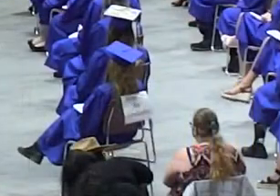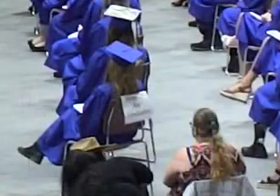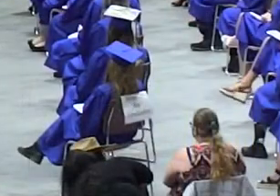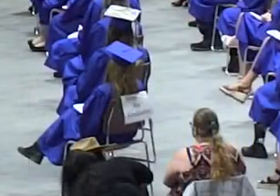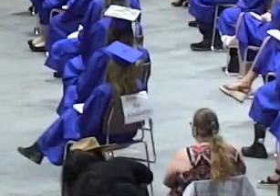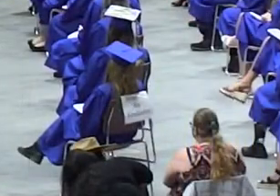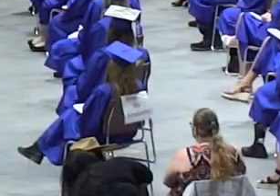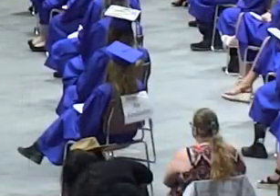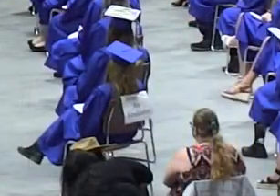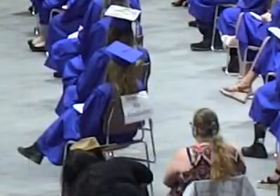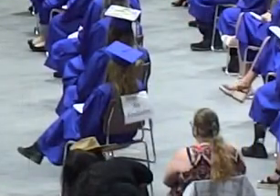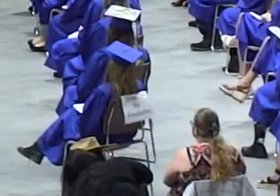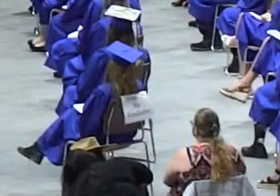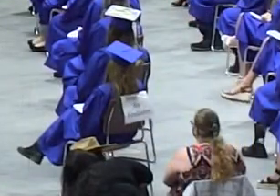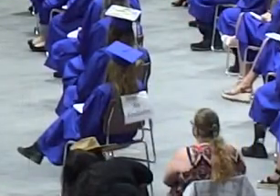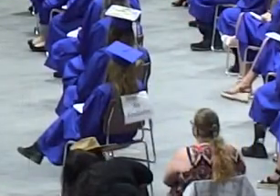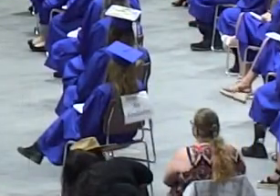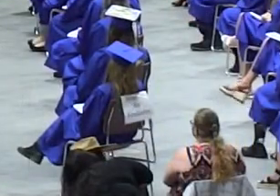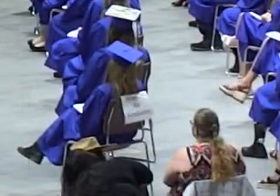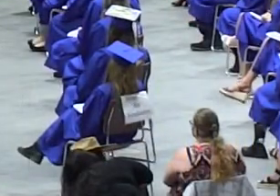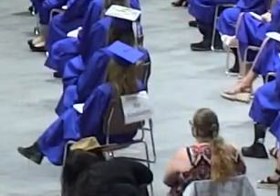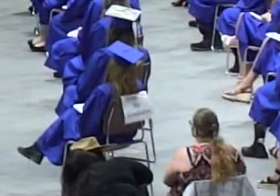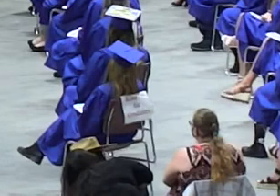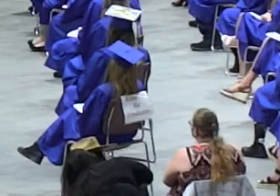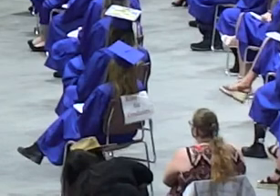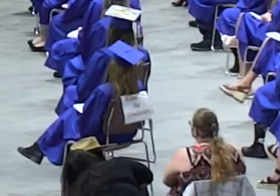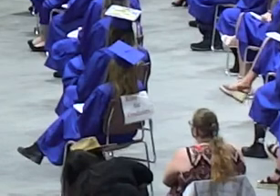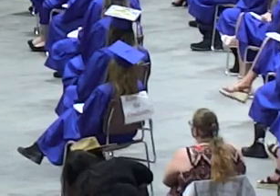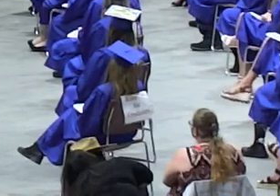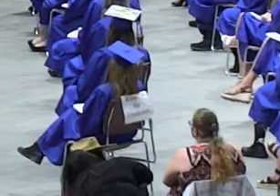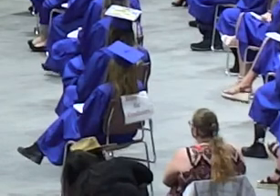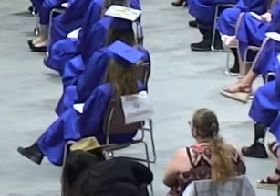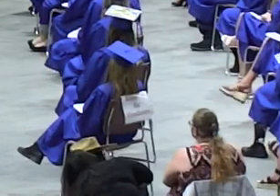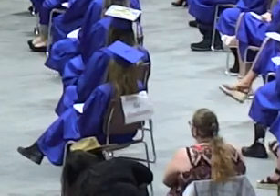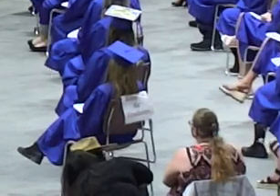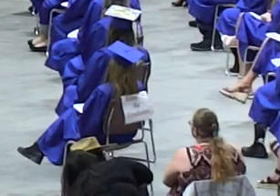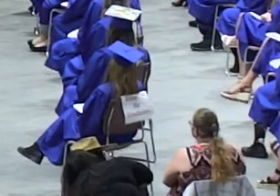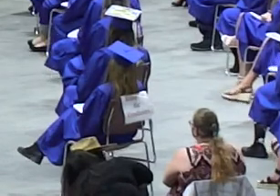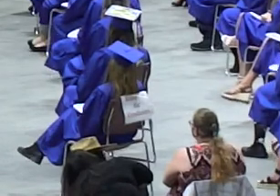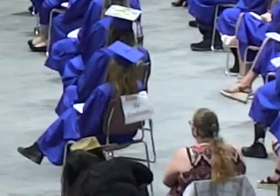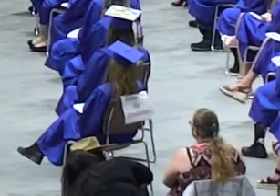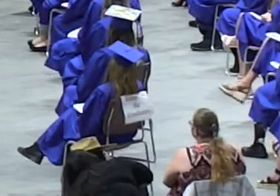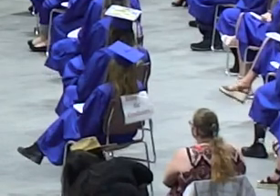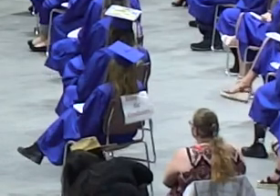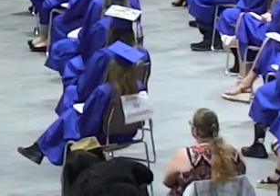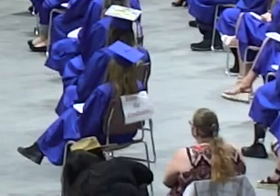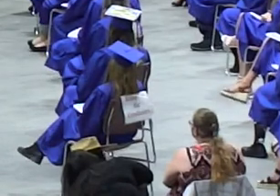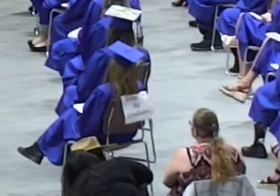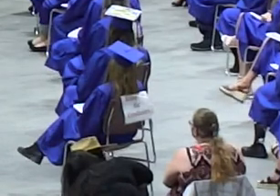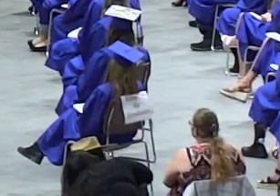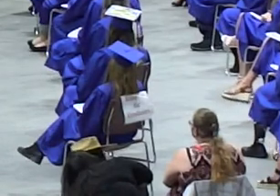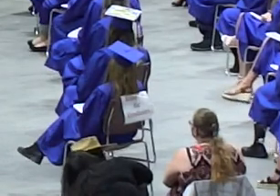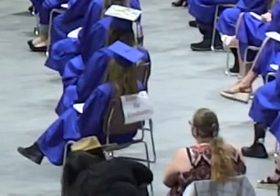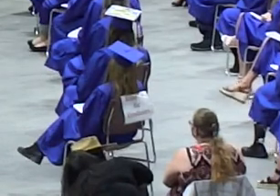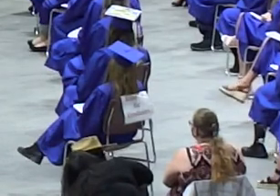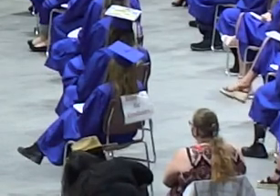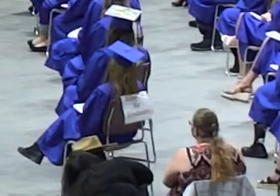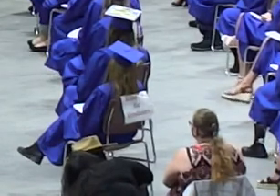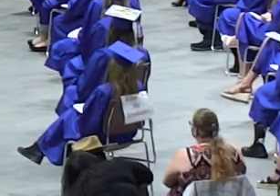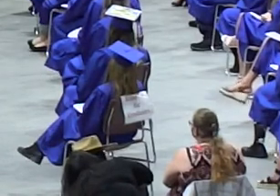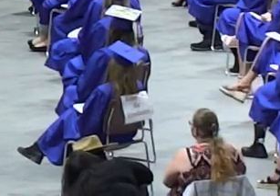Thank you, Aaron. It is now my honor to introduce our commencement speaker, Dr. Susan J.